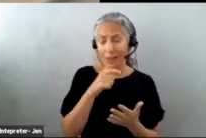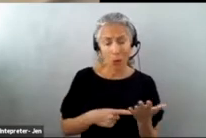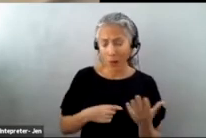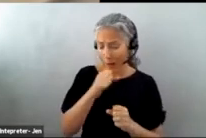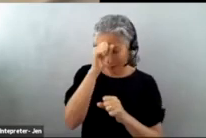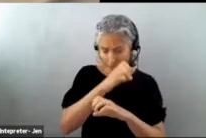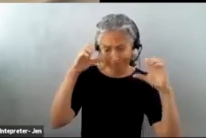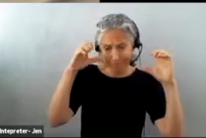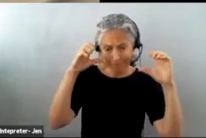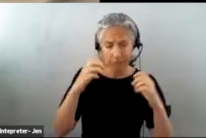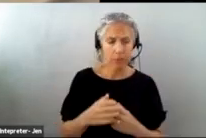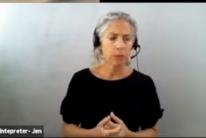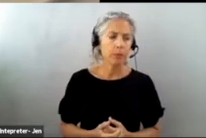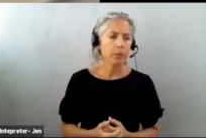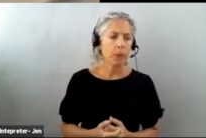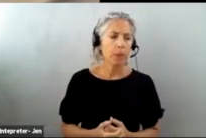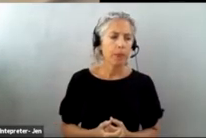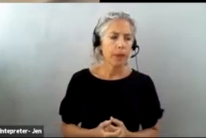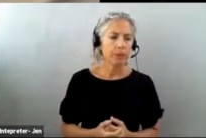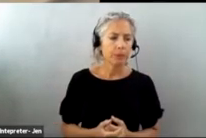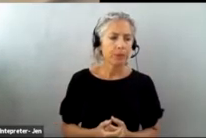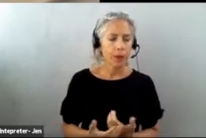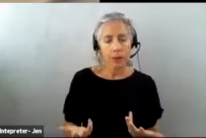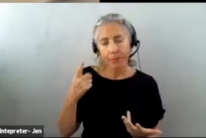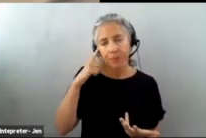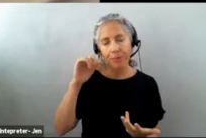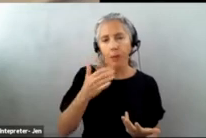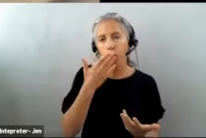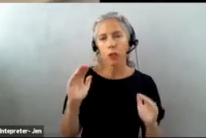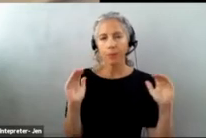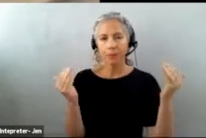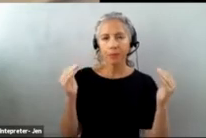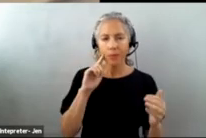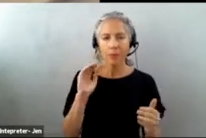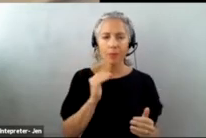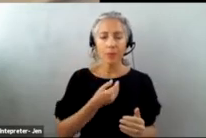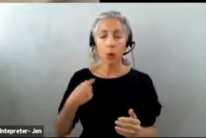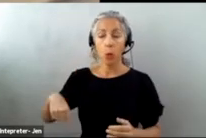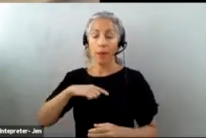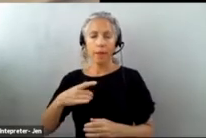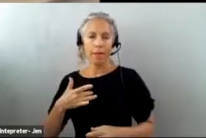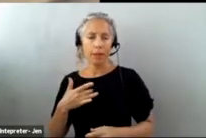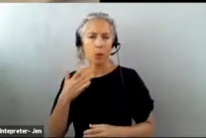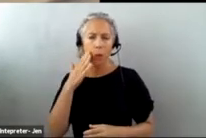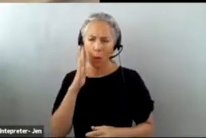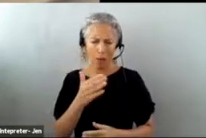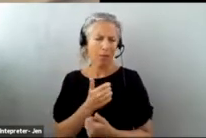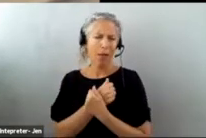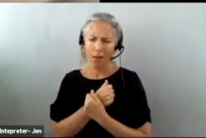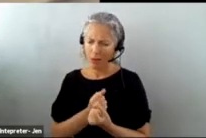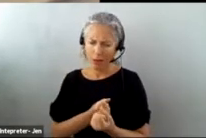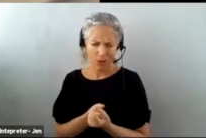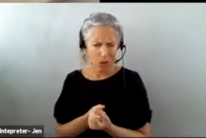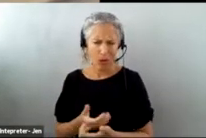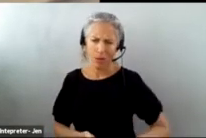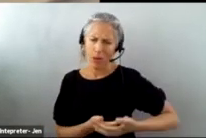mind. So I think that's a good kind of analogy for how we felt. We knew that we were going to love this child and support this